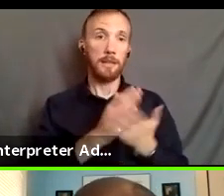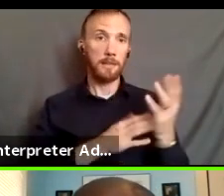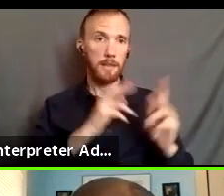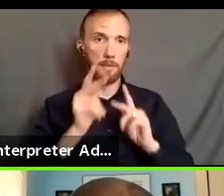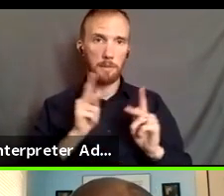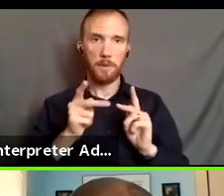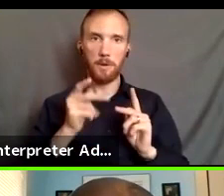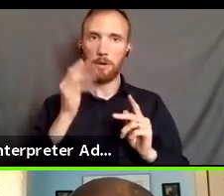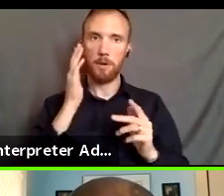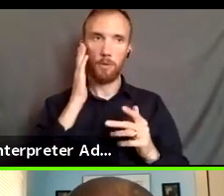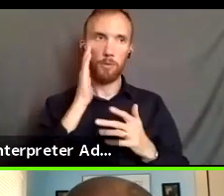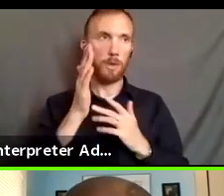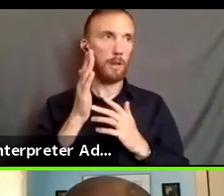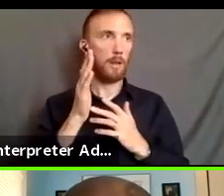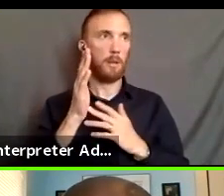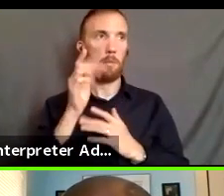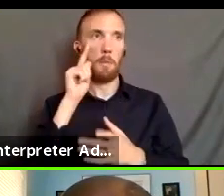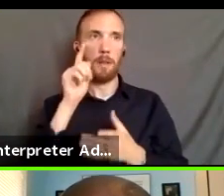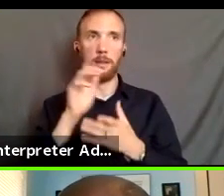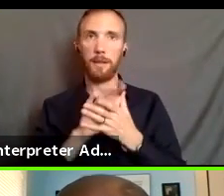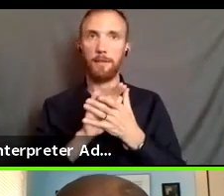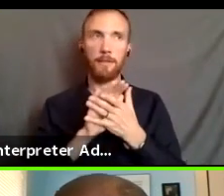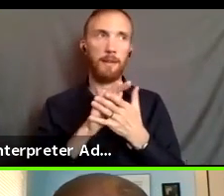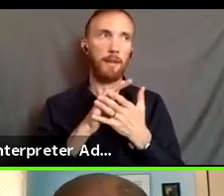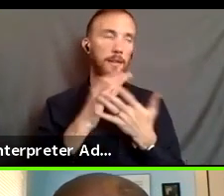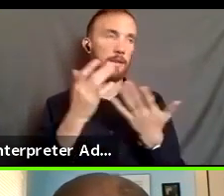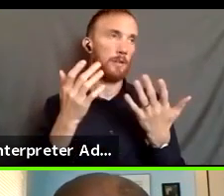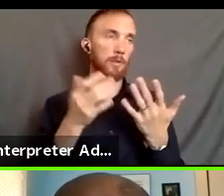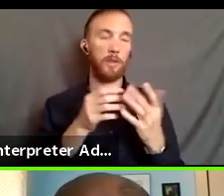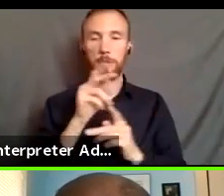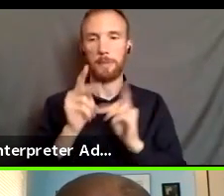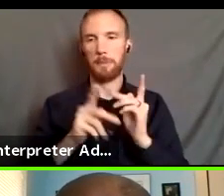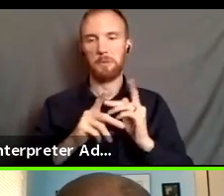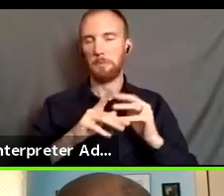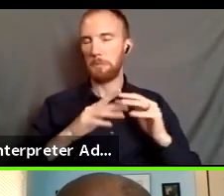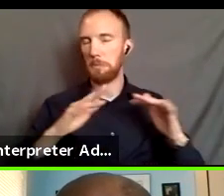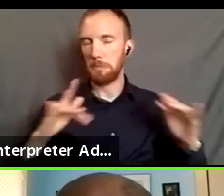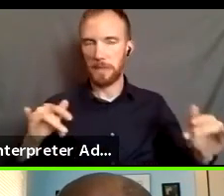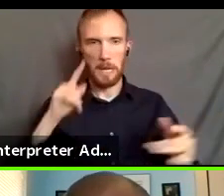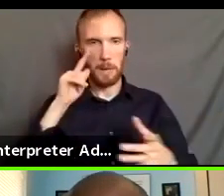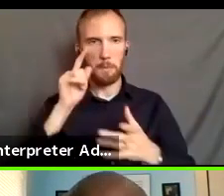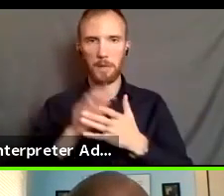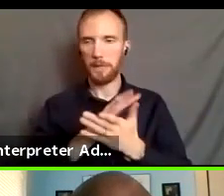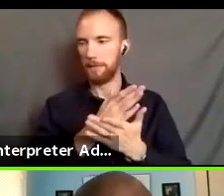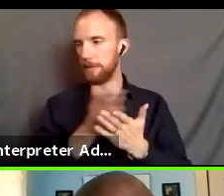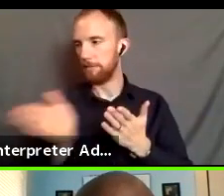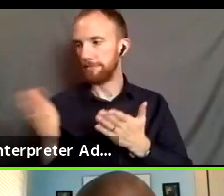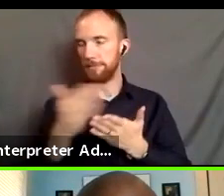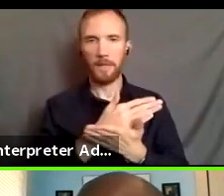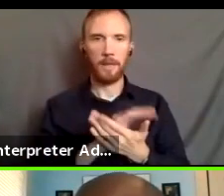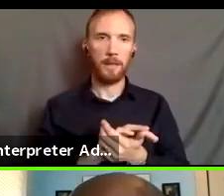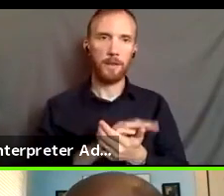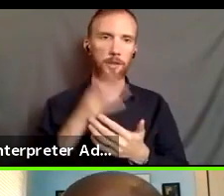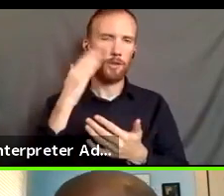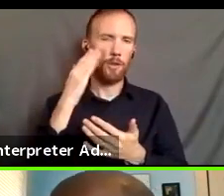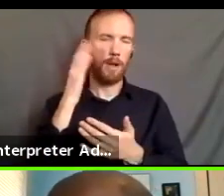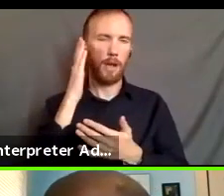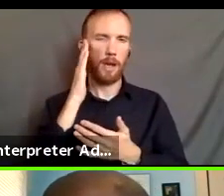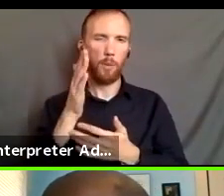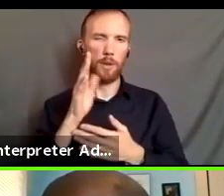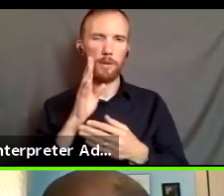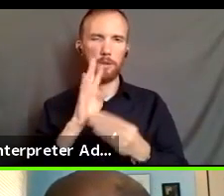all the way around um one question i gotta real quick before i get back some additional comments if i forget you know i've seen your moments during my midlife